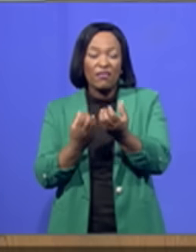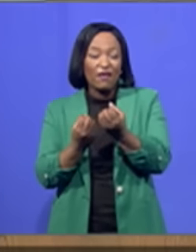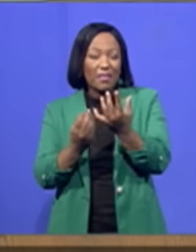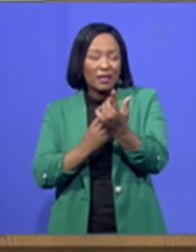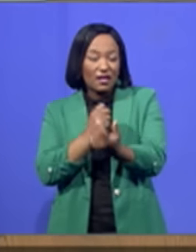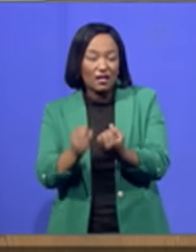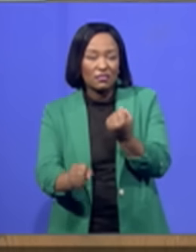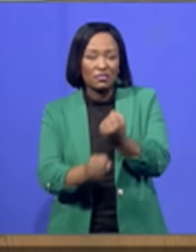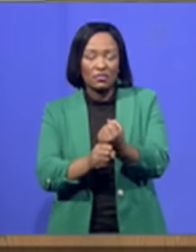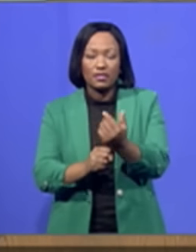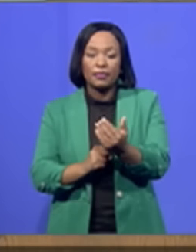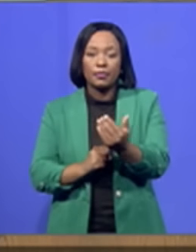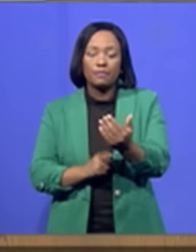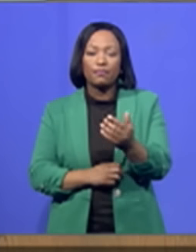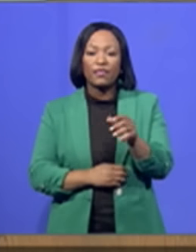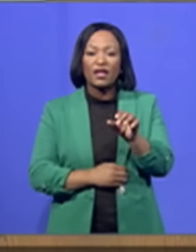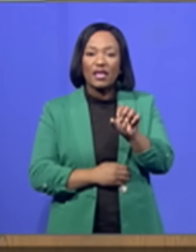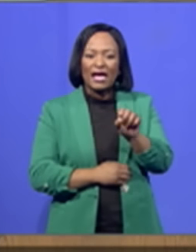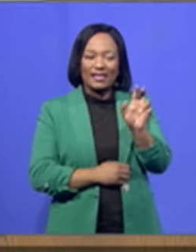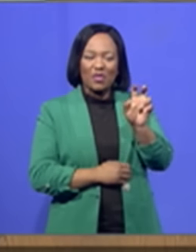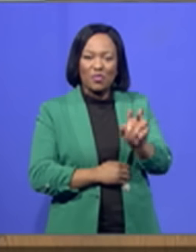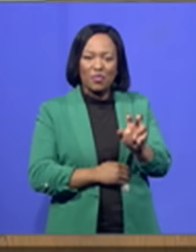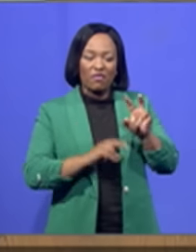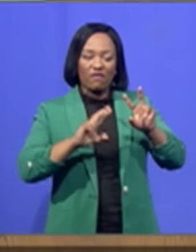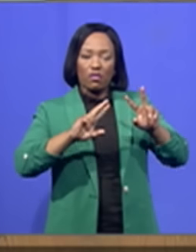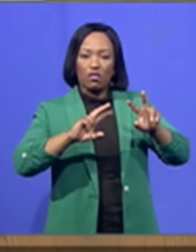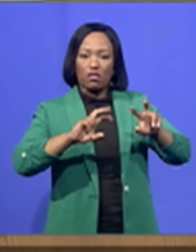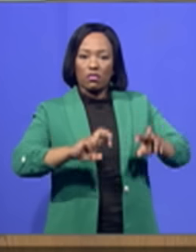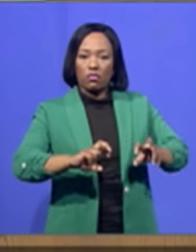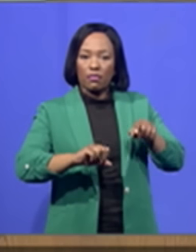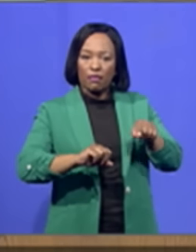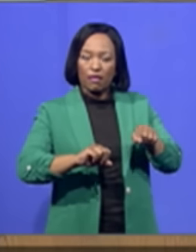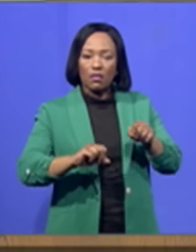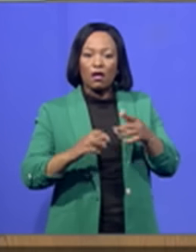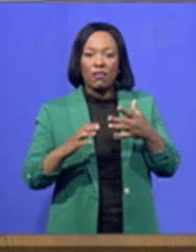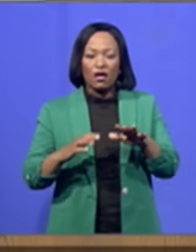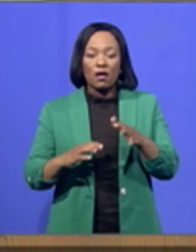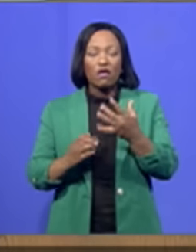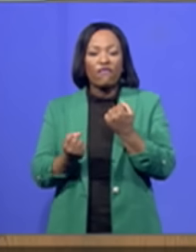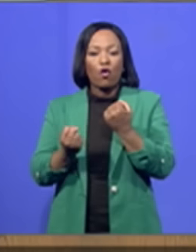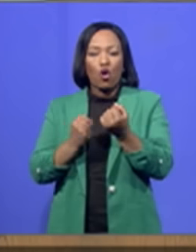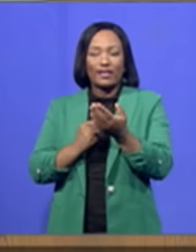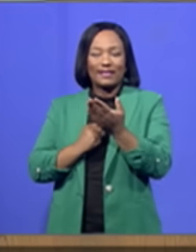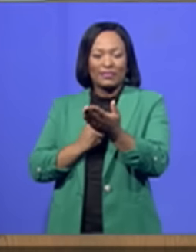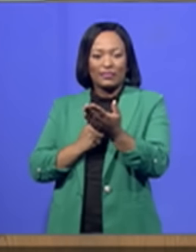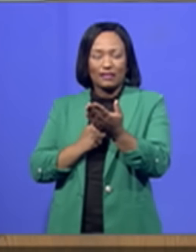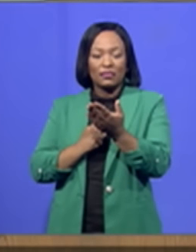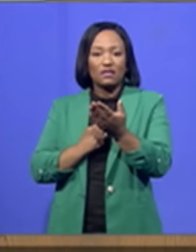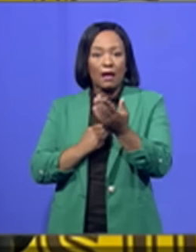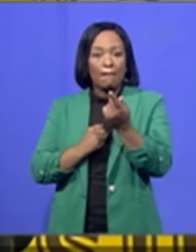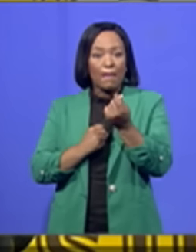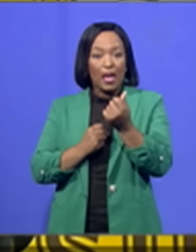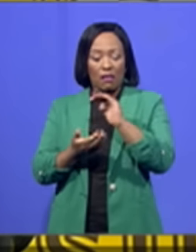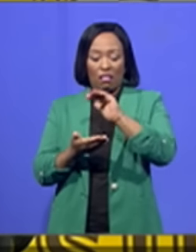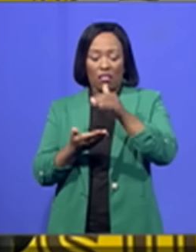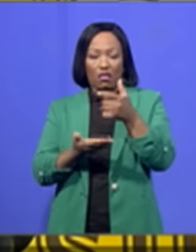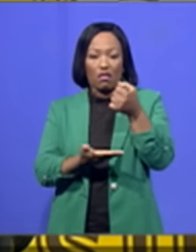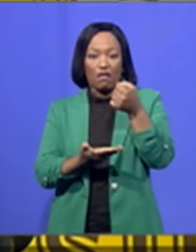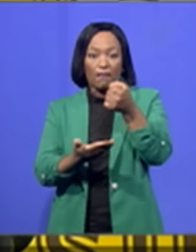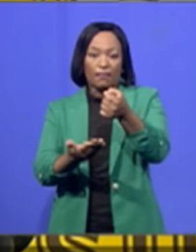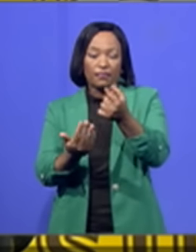mentši. Lekala leo le ikgethilego la dinyakišišo le nyakišišitše ka botlalo ka kantorong ya tonakgolo ba hwetša sekhwama sa ditšhelete tša